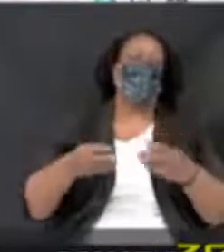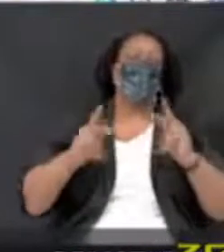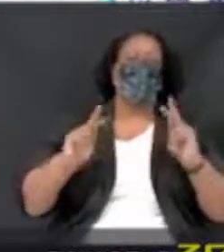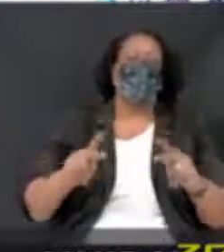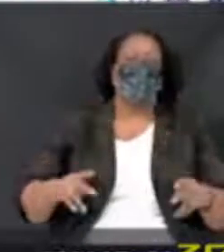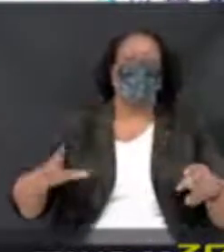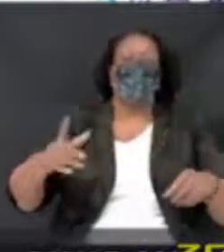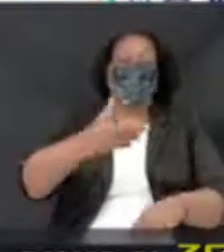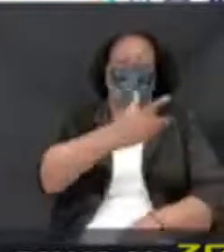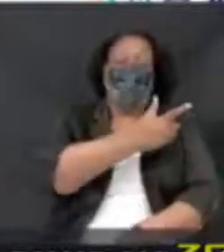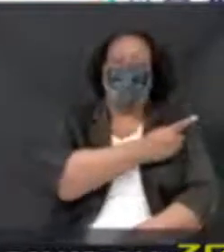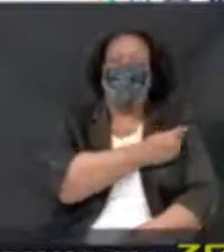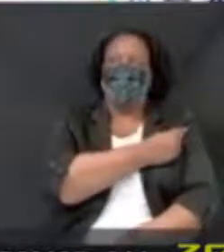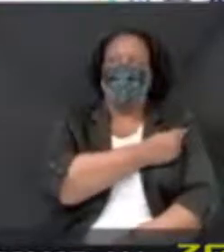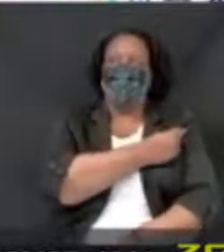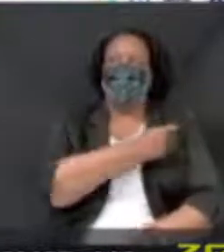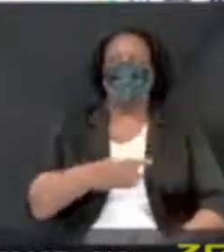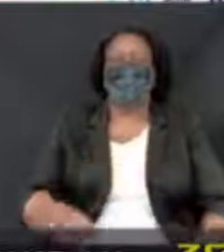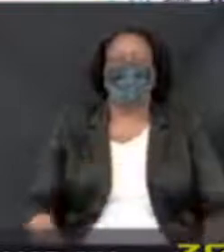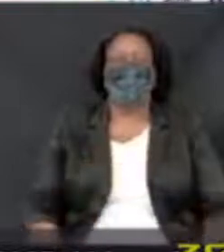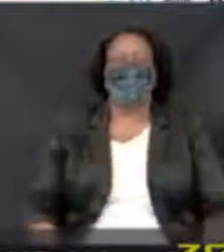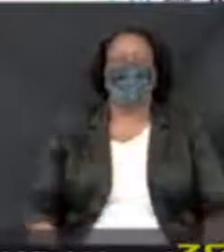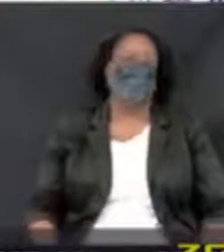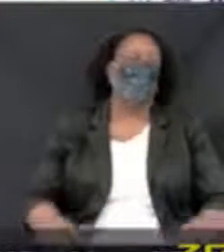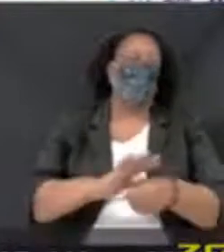COVID-19 will still be with us.